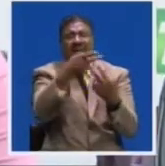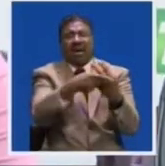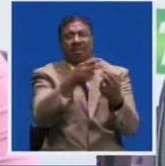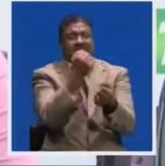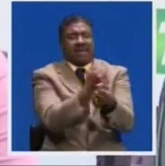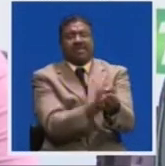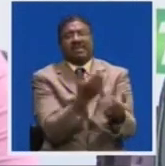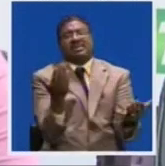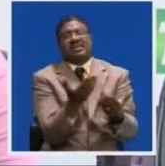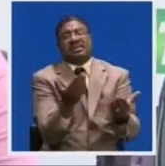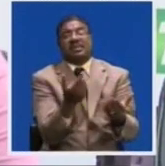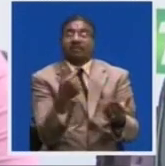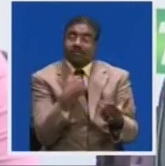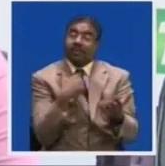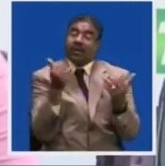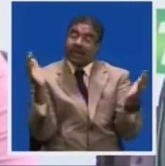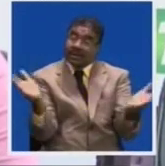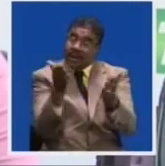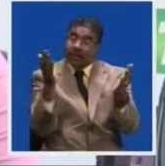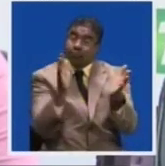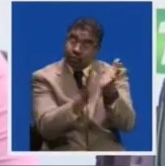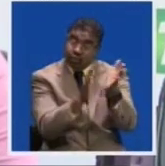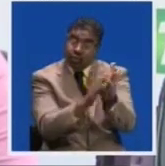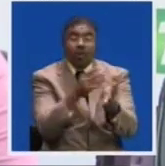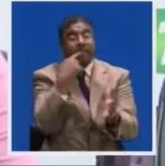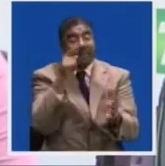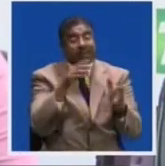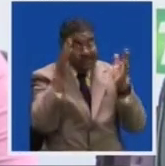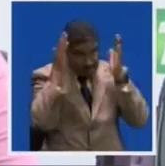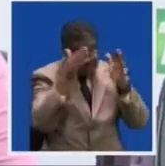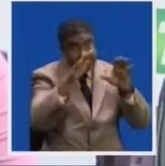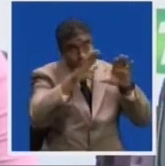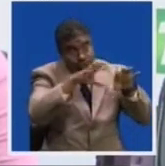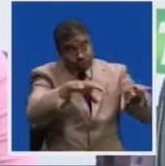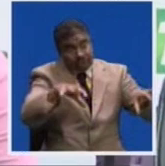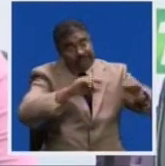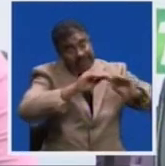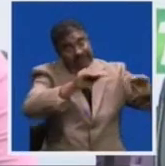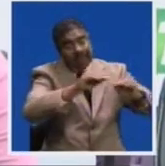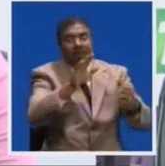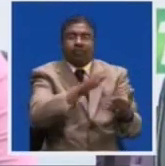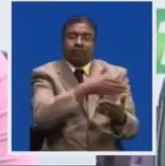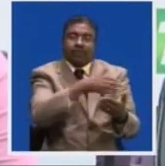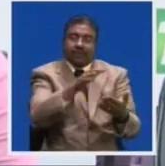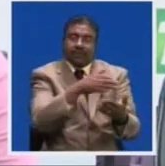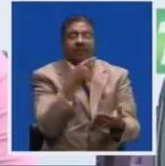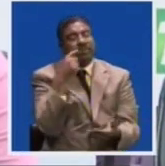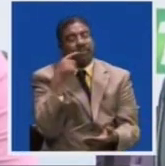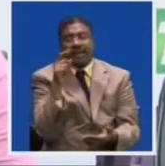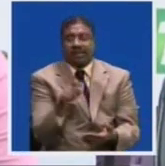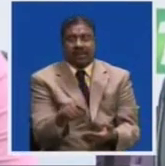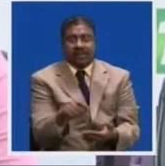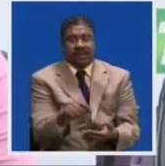to encourage schools to take in children at an early age and teach them music. If music could be a